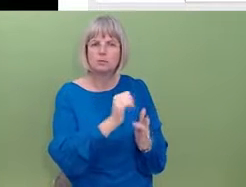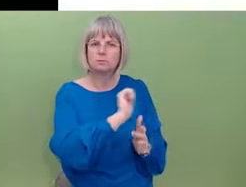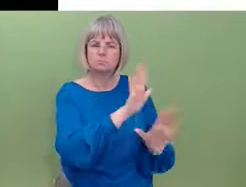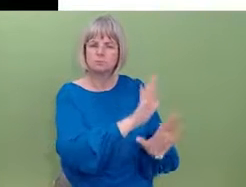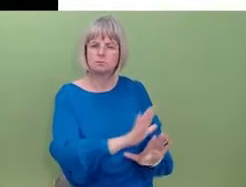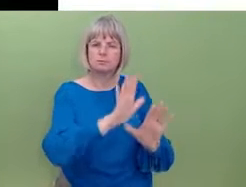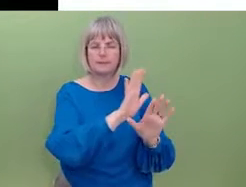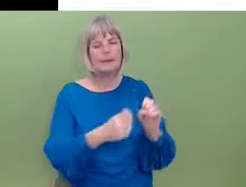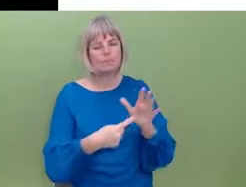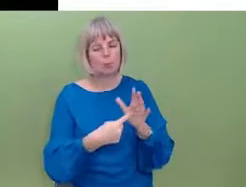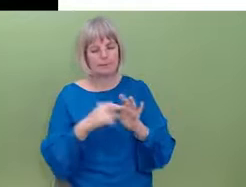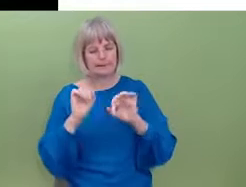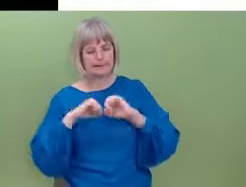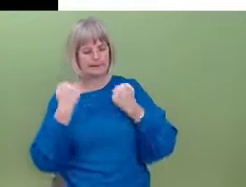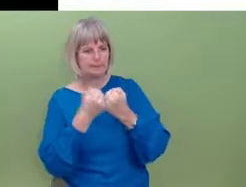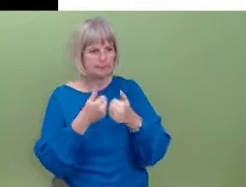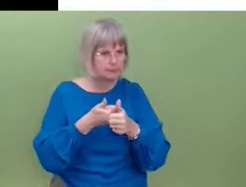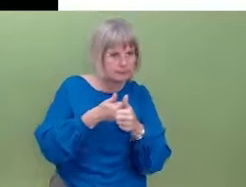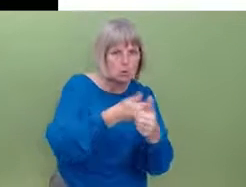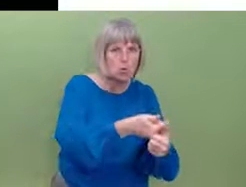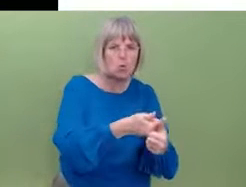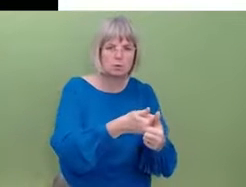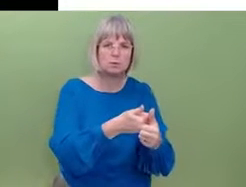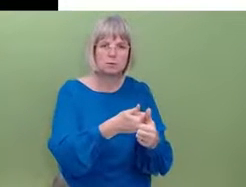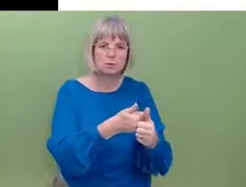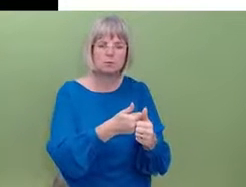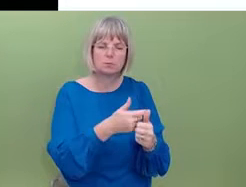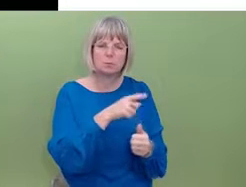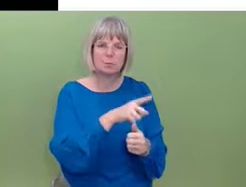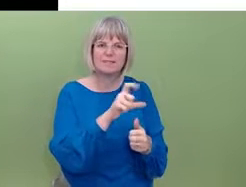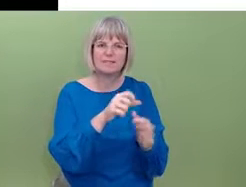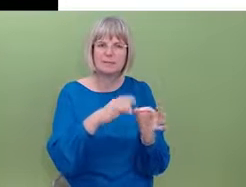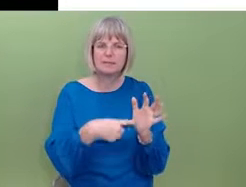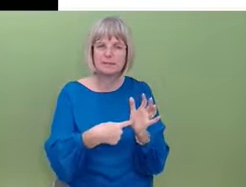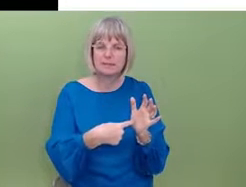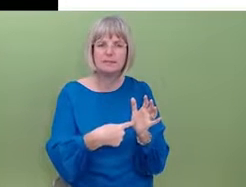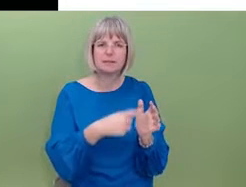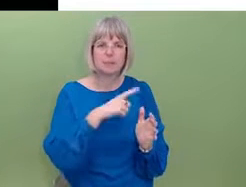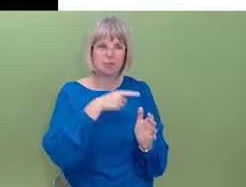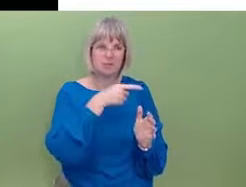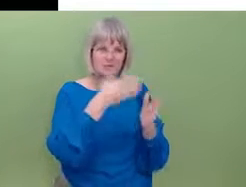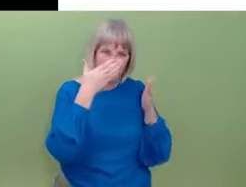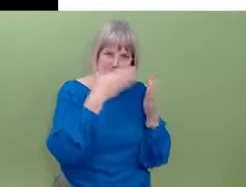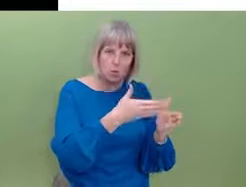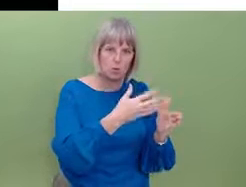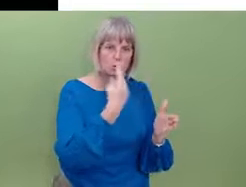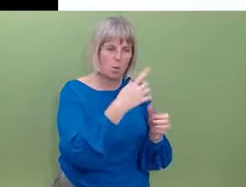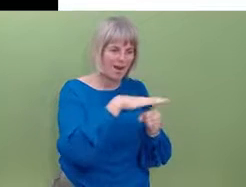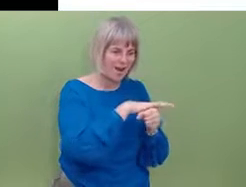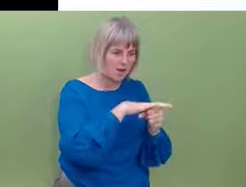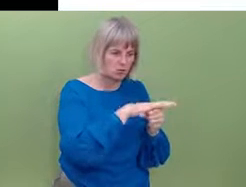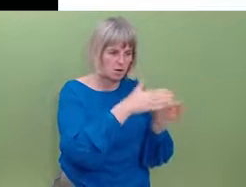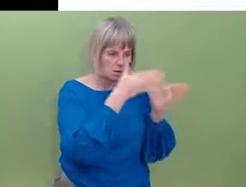to support the low-intensity ECBT, as this just focuses on one area at a time. We can also ask for